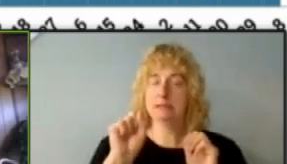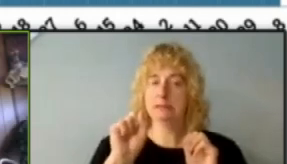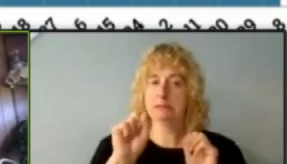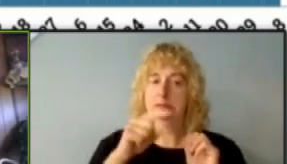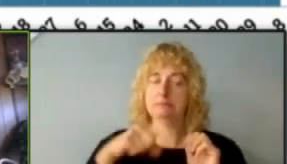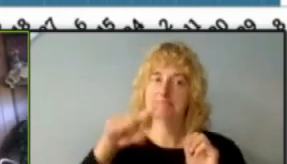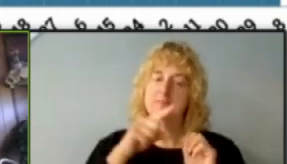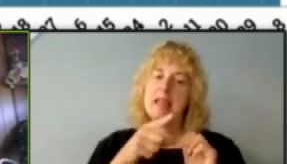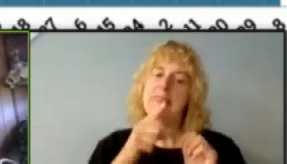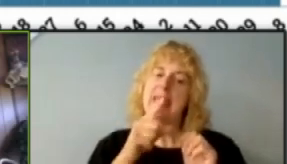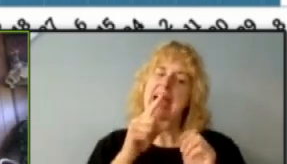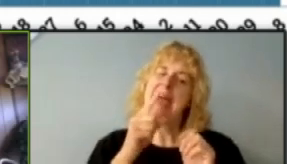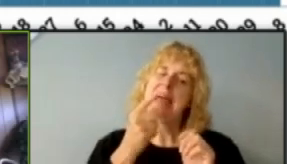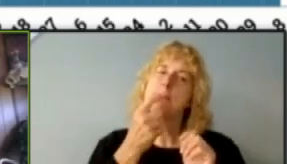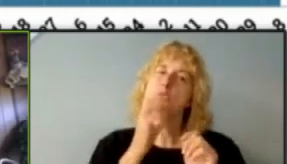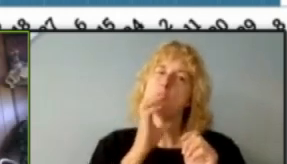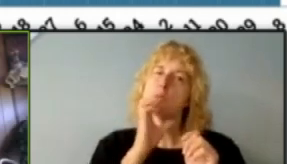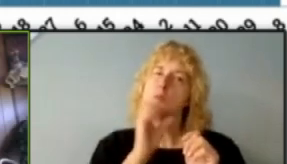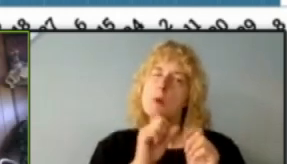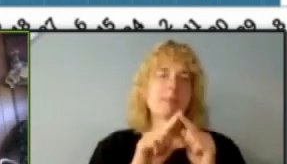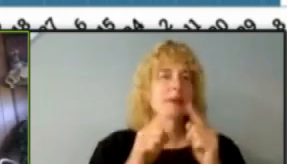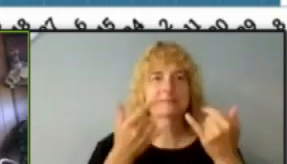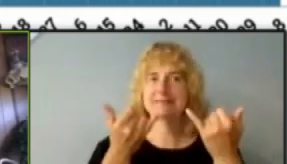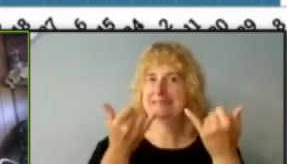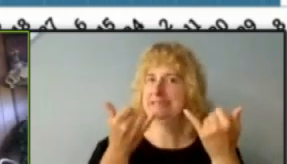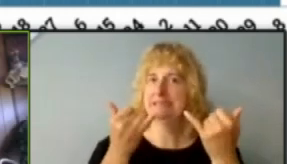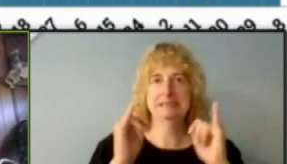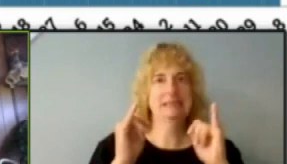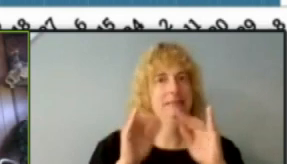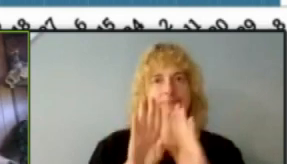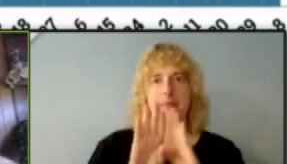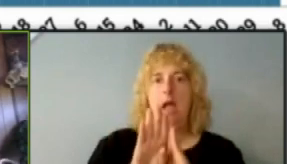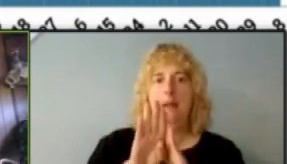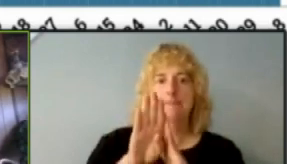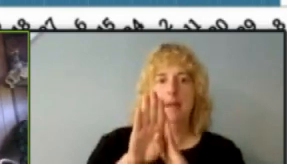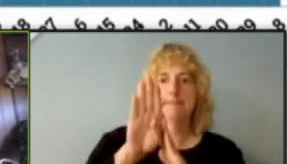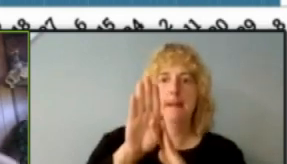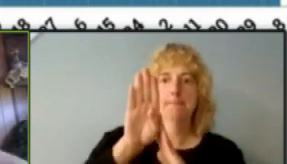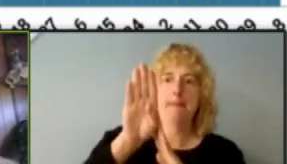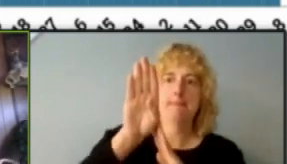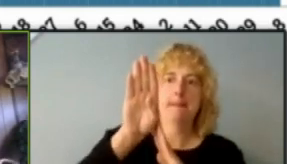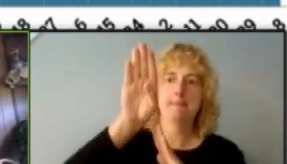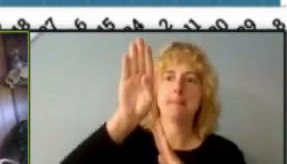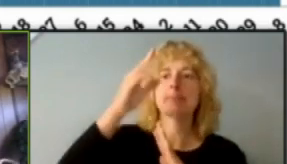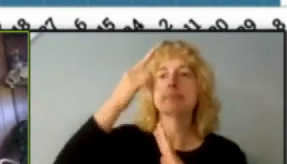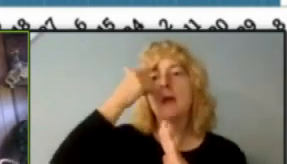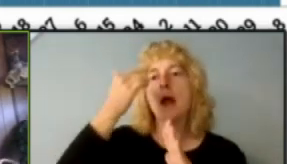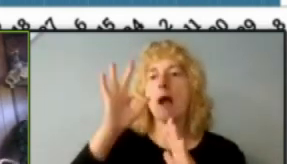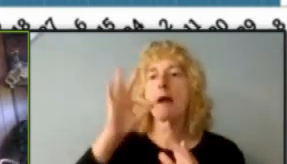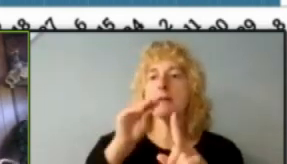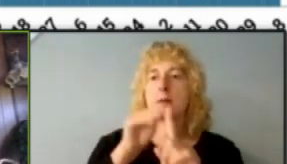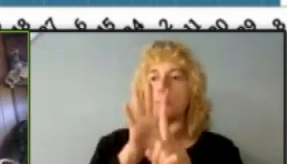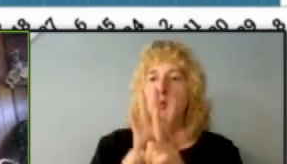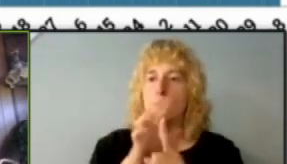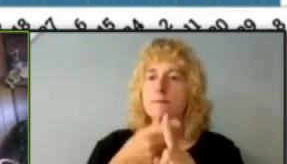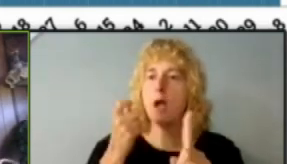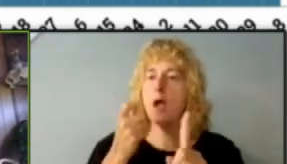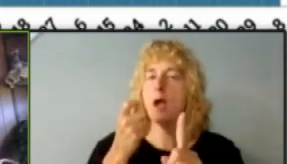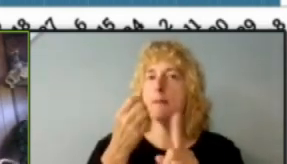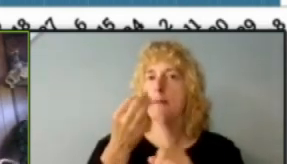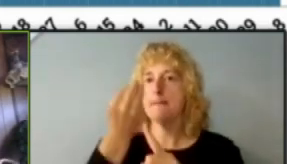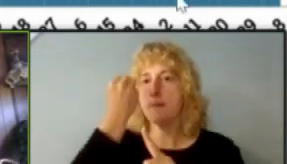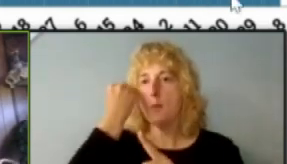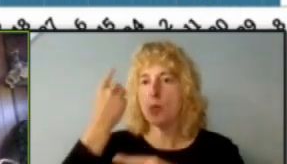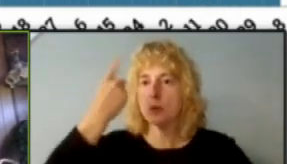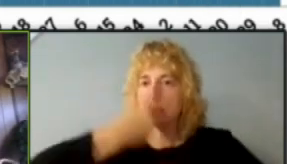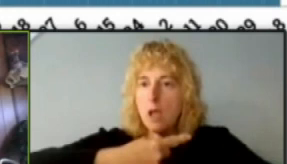they haven't changed. We're still going up as a result of exposures that happened Memorial Day and after that. This